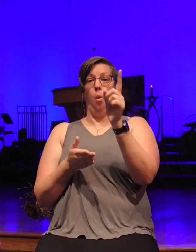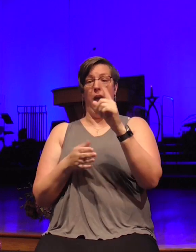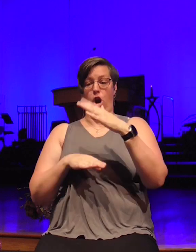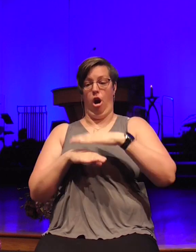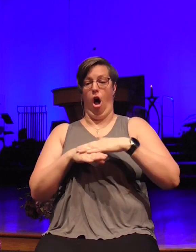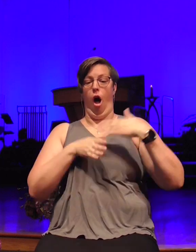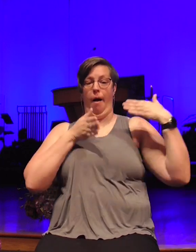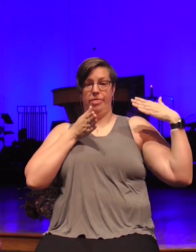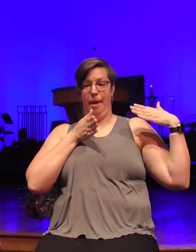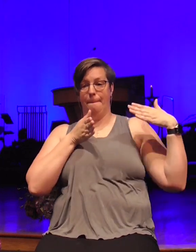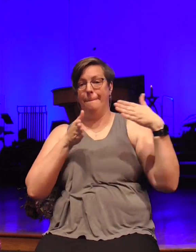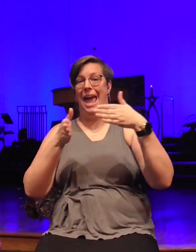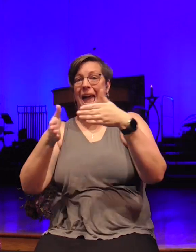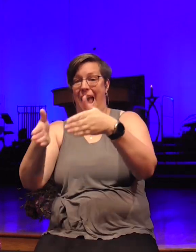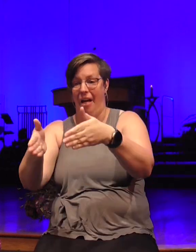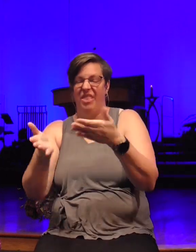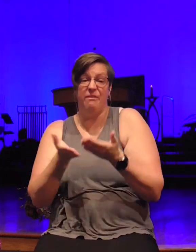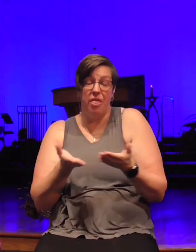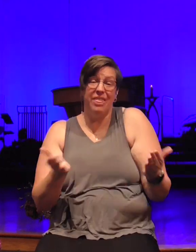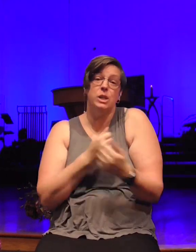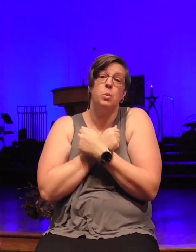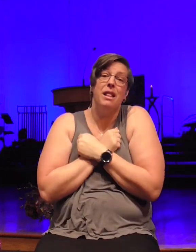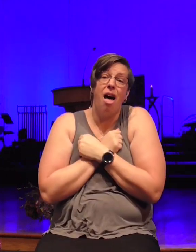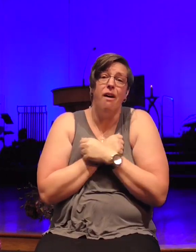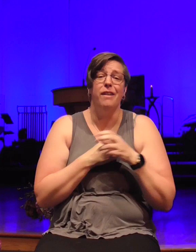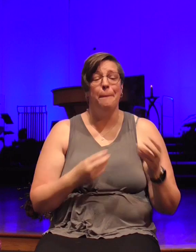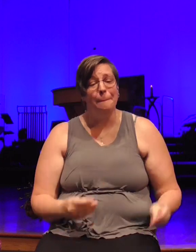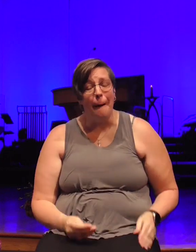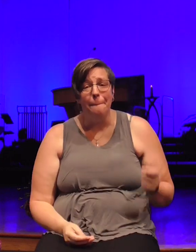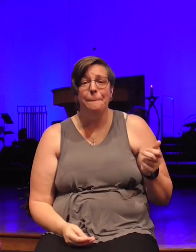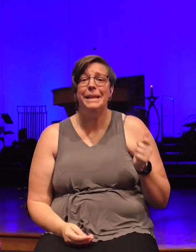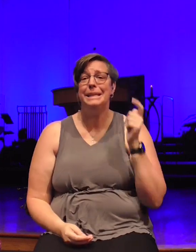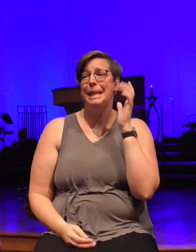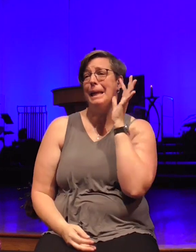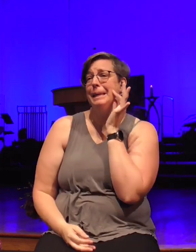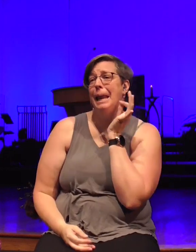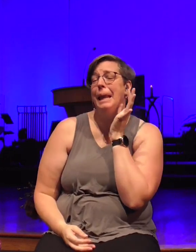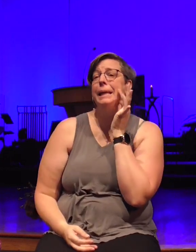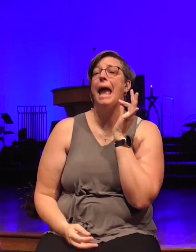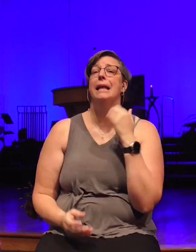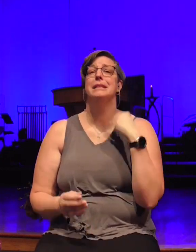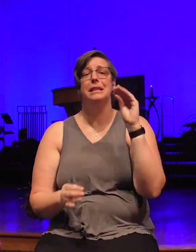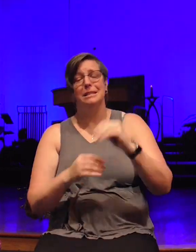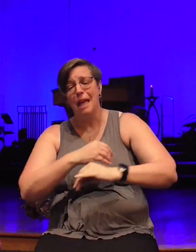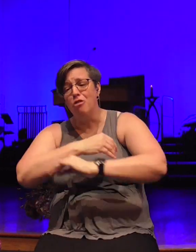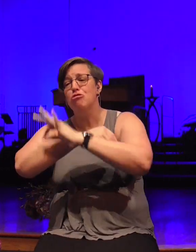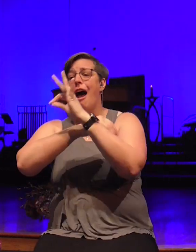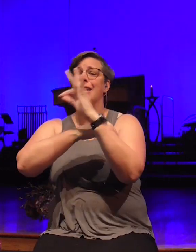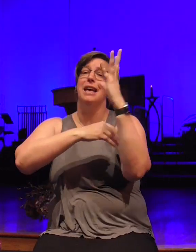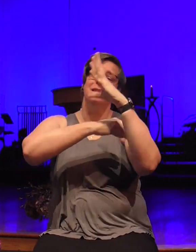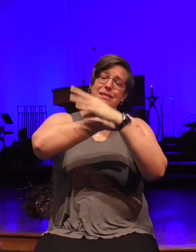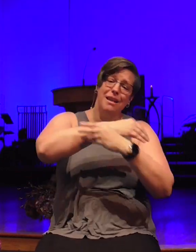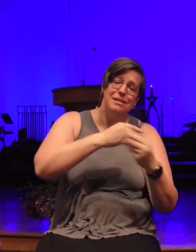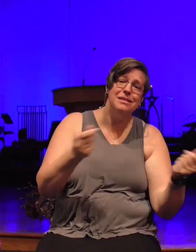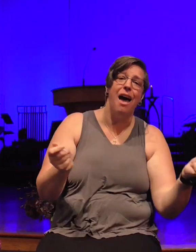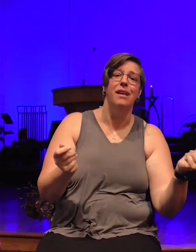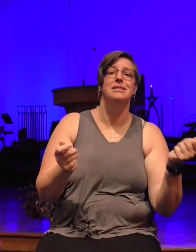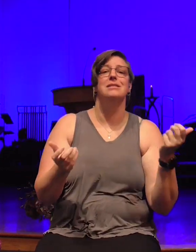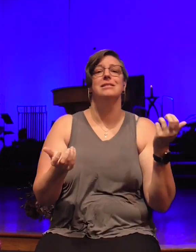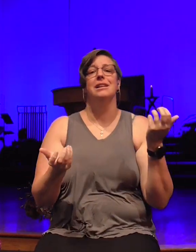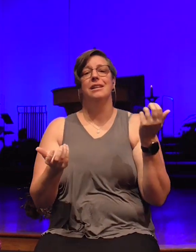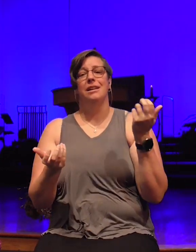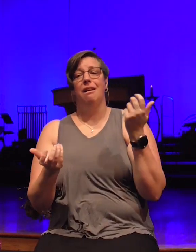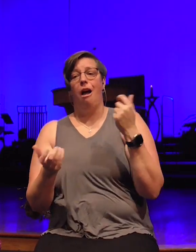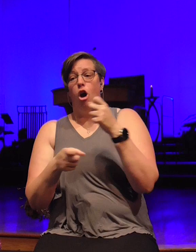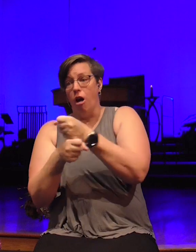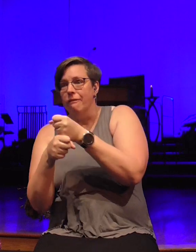everyone, even the things we love, like puppies and kitty cats and sunrises and sunsets and coffee